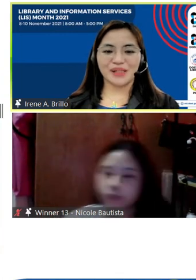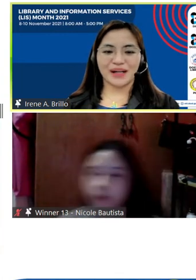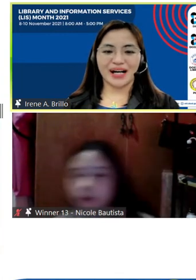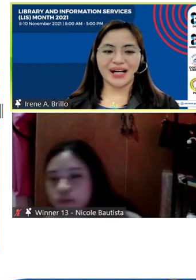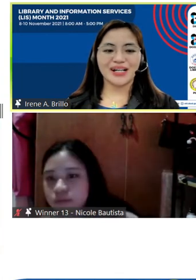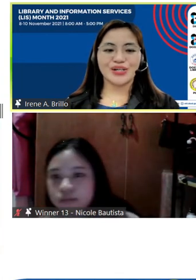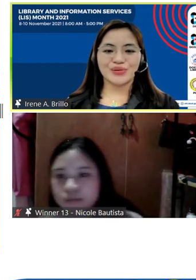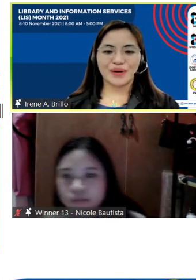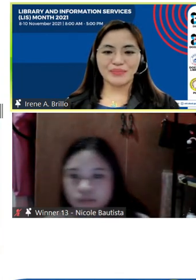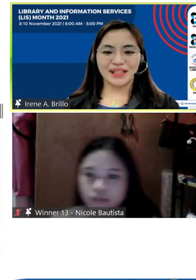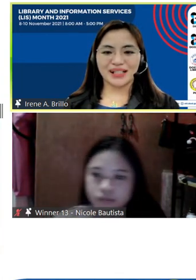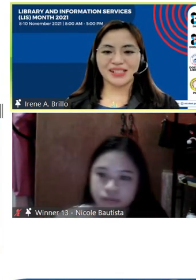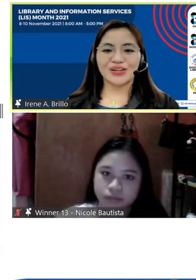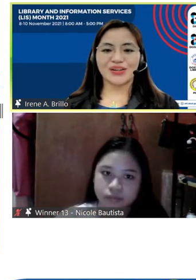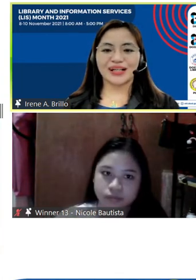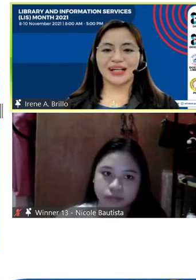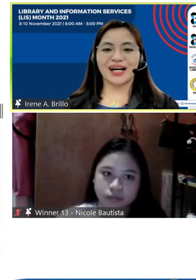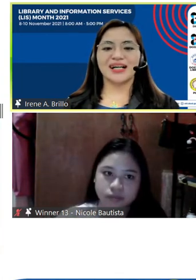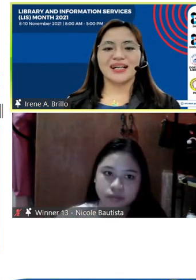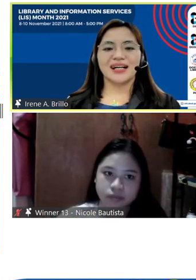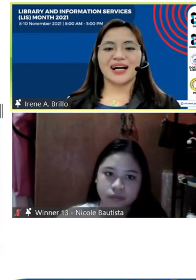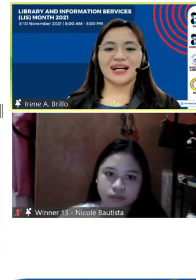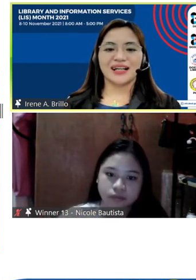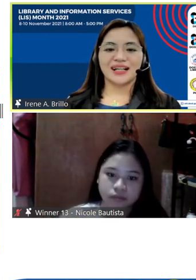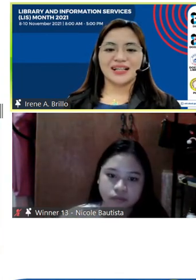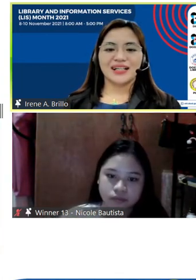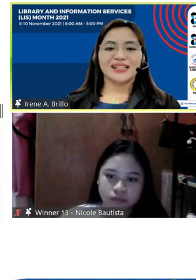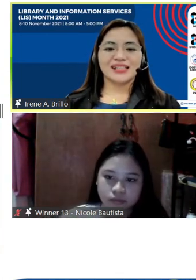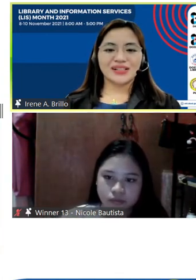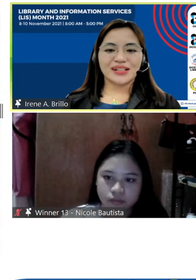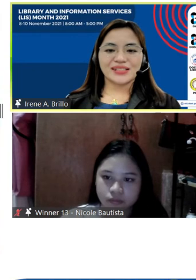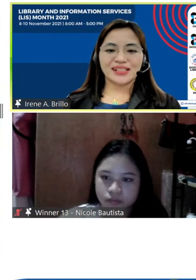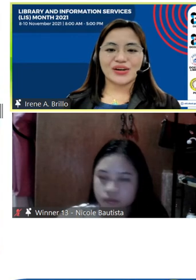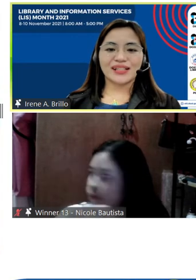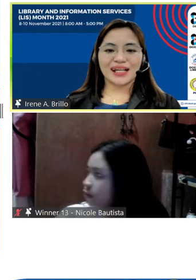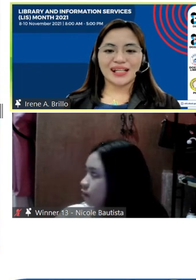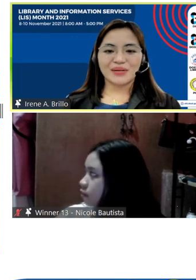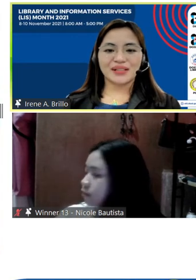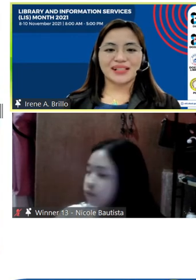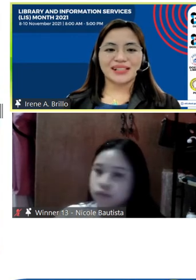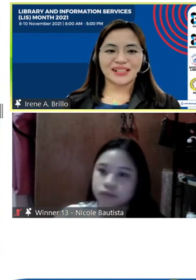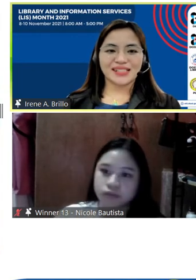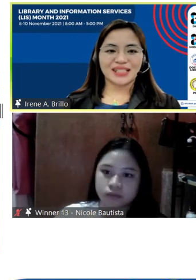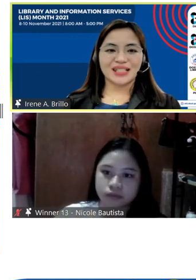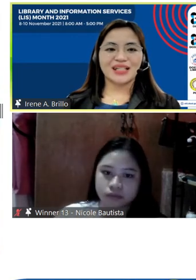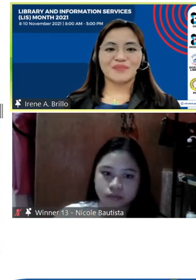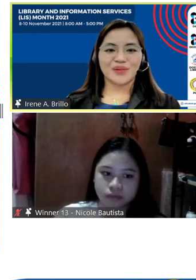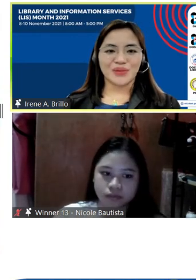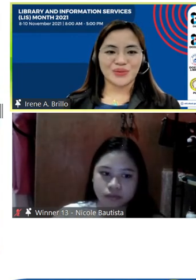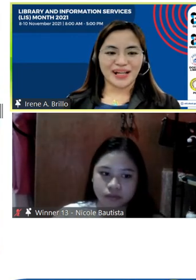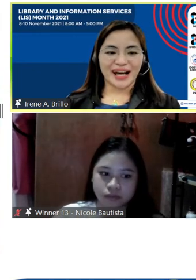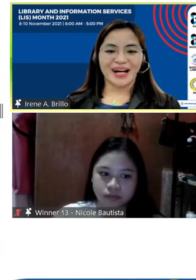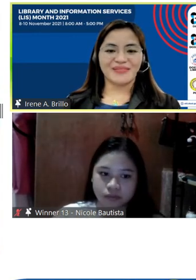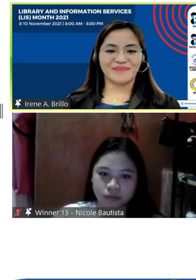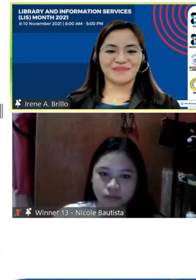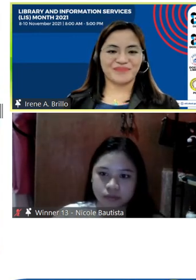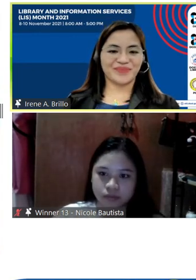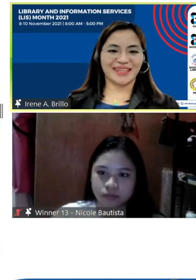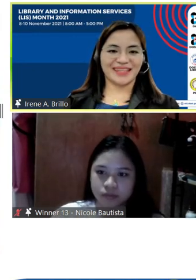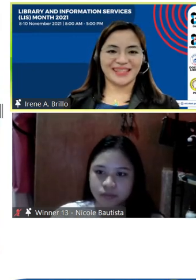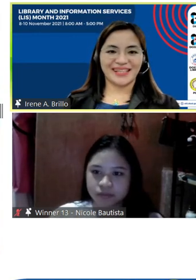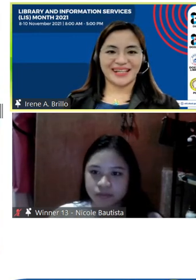ang aming mga webinars o kaya DOST Online Library Literacy